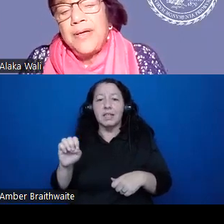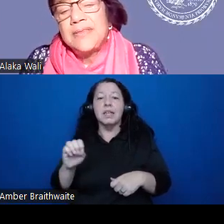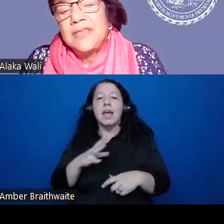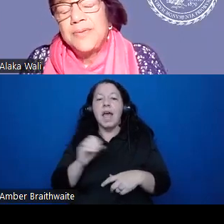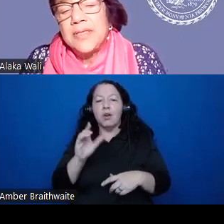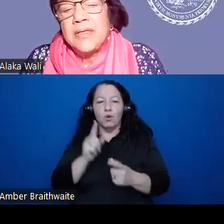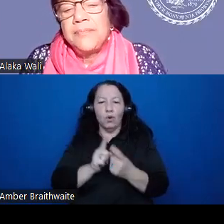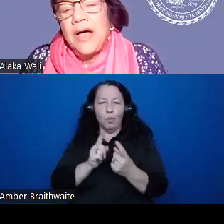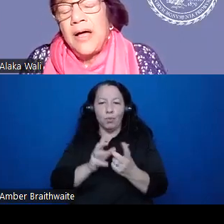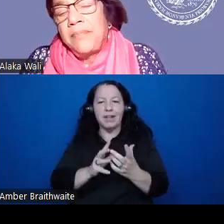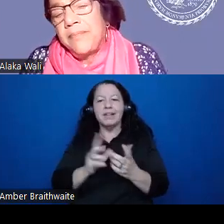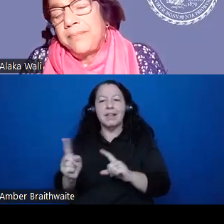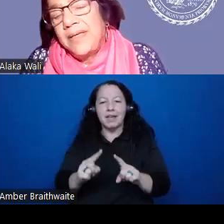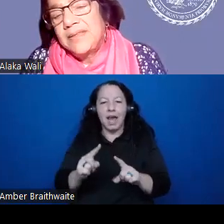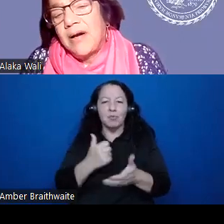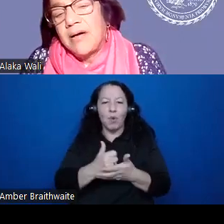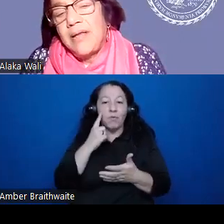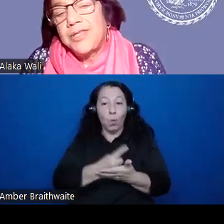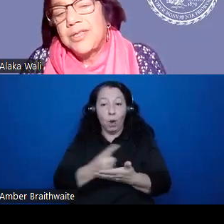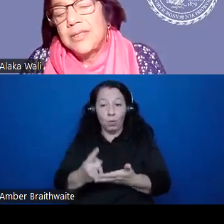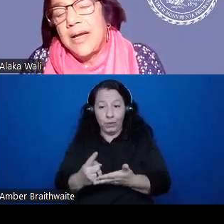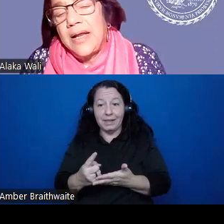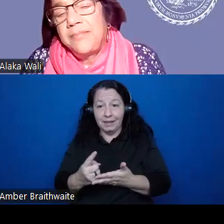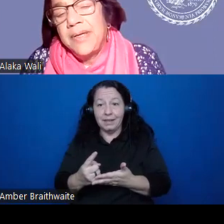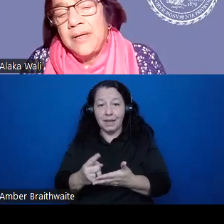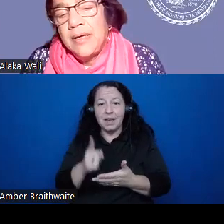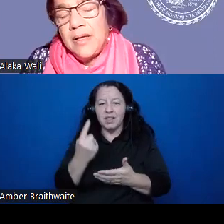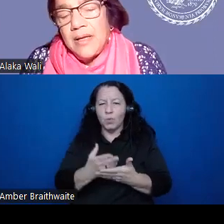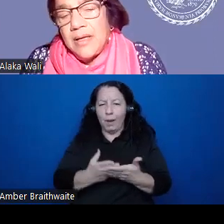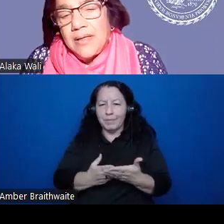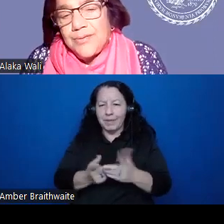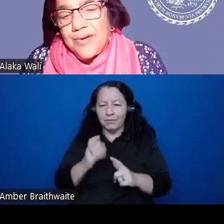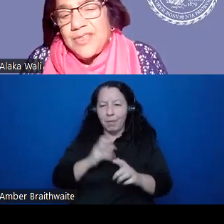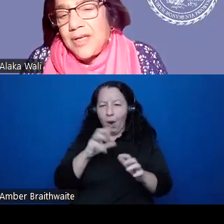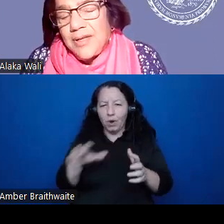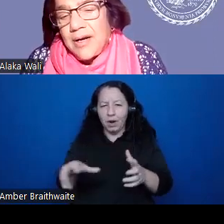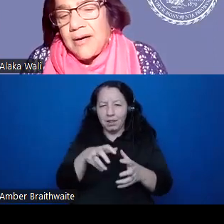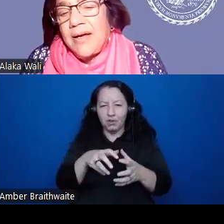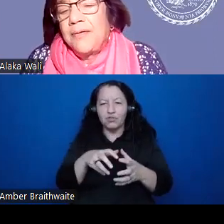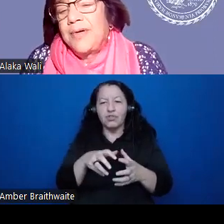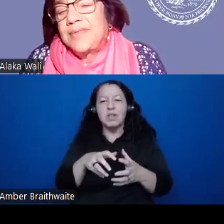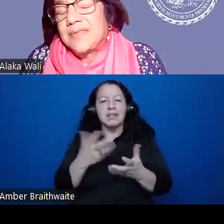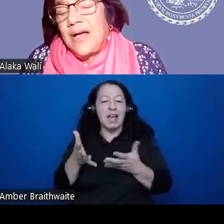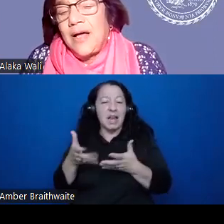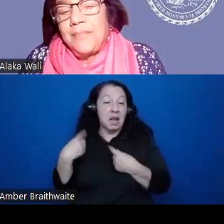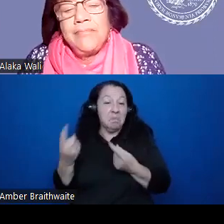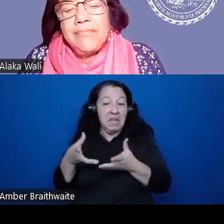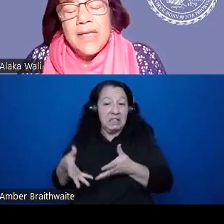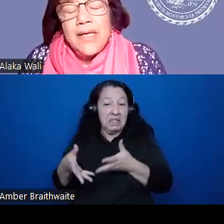help us. This was a piece in our collection that had been sort of sitting there and